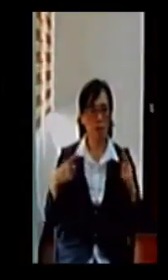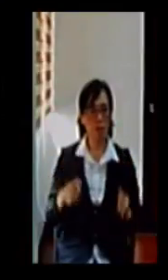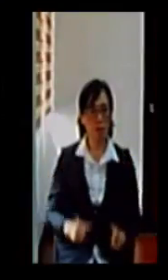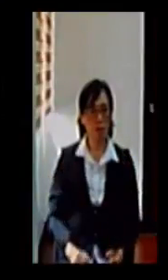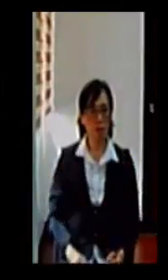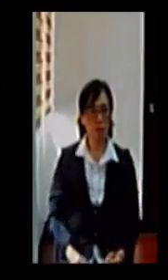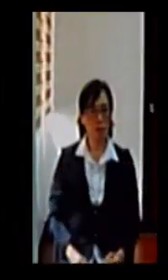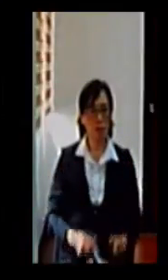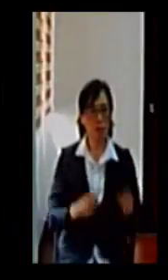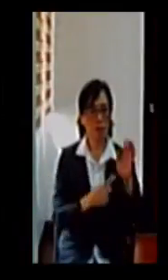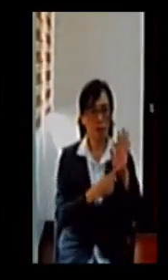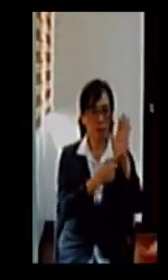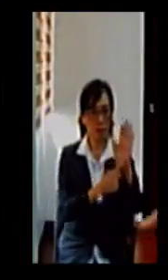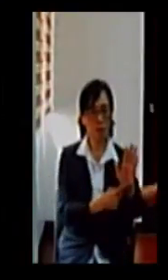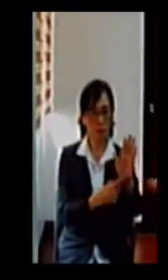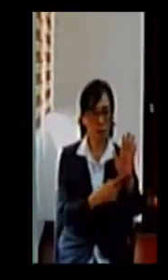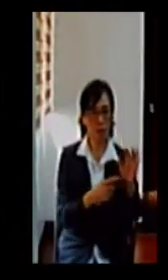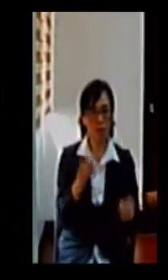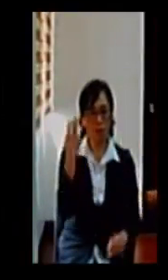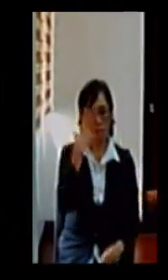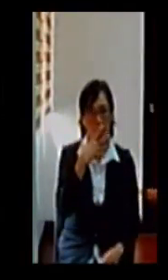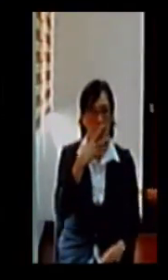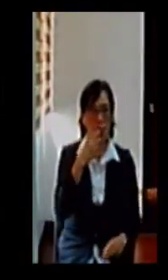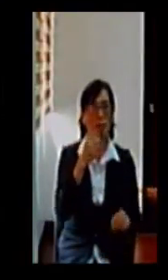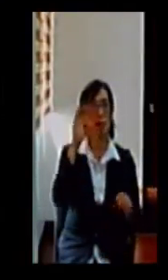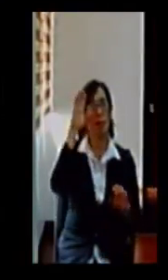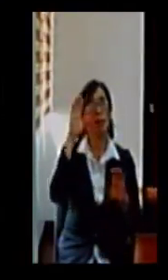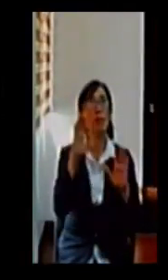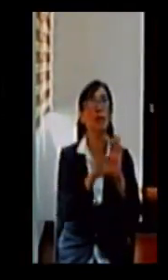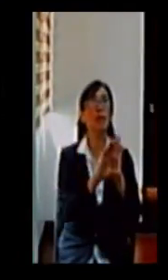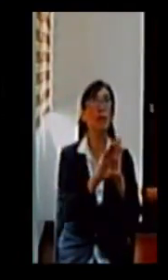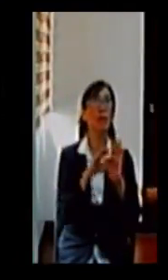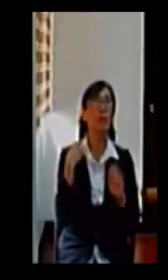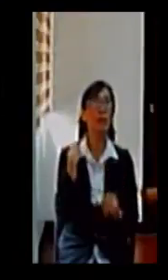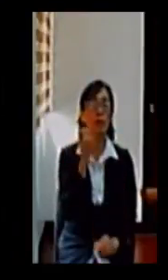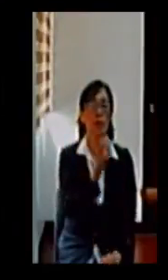and for showing us the very beautiful pictures of our